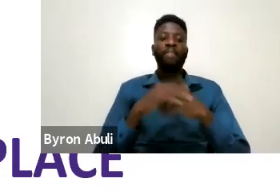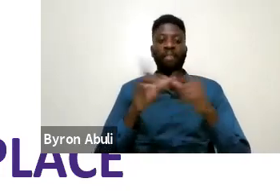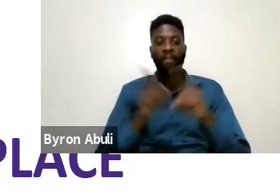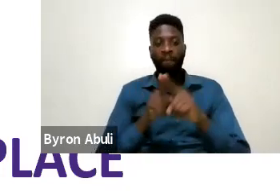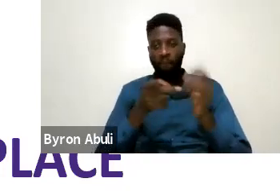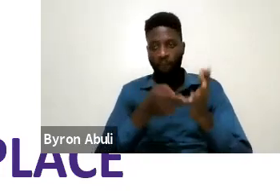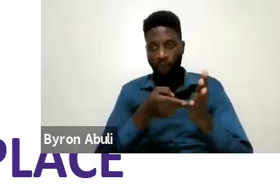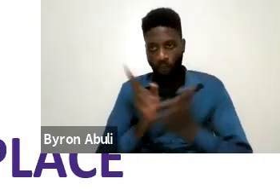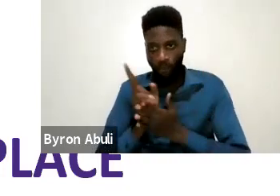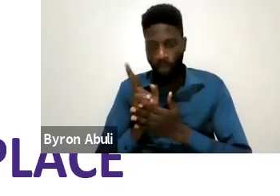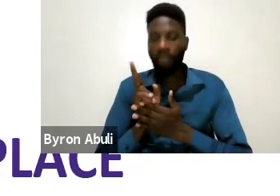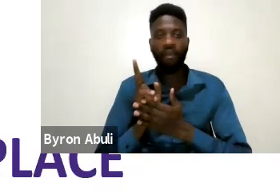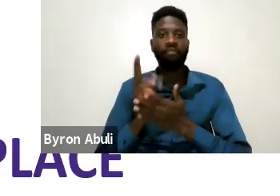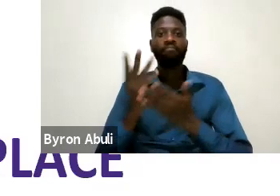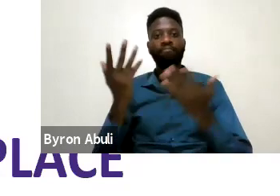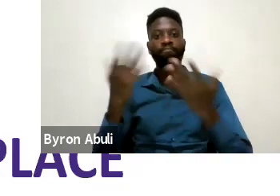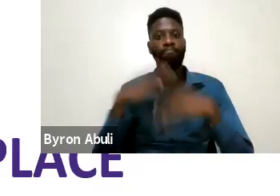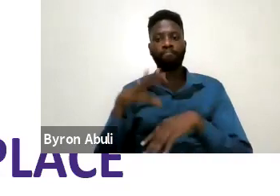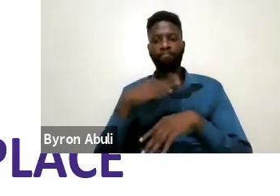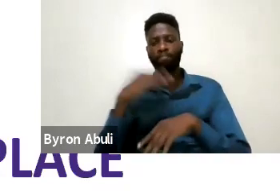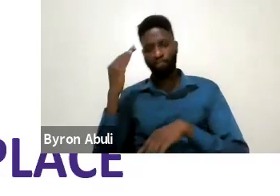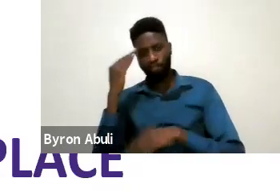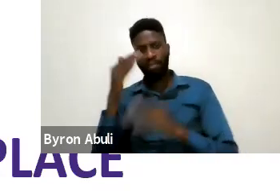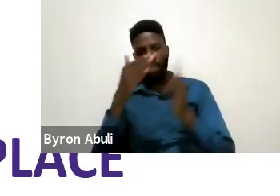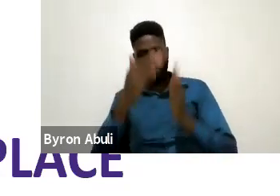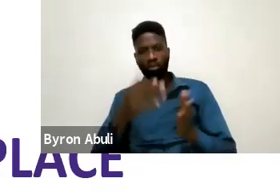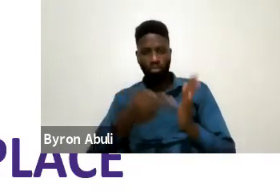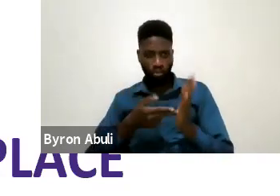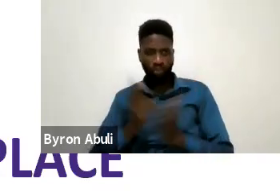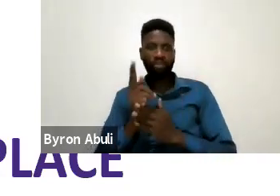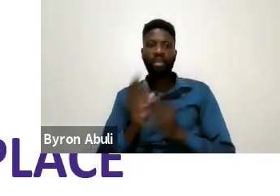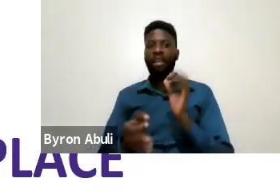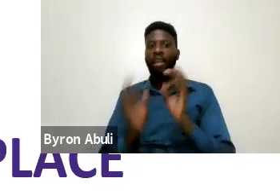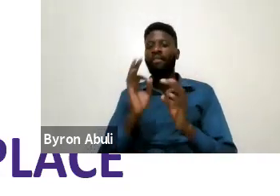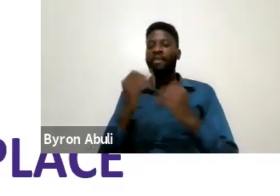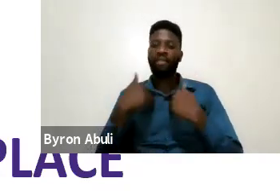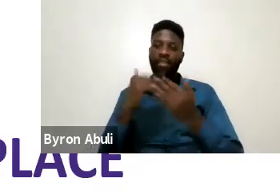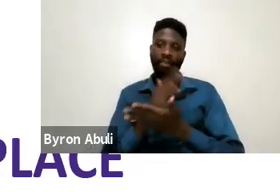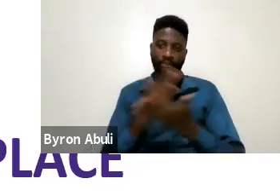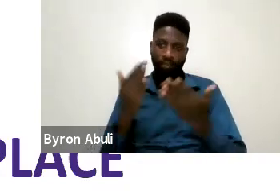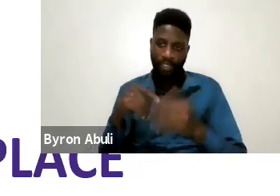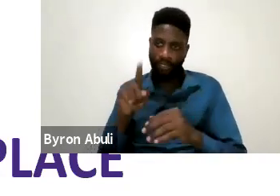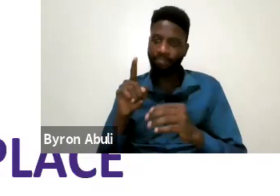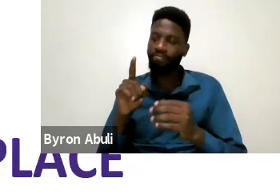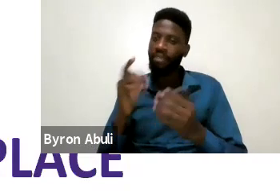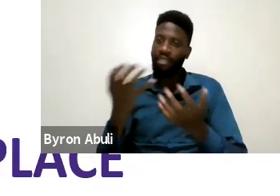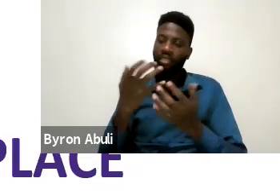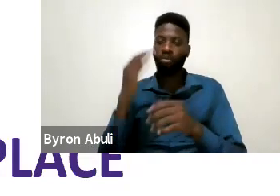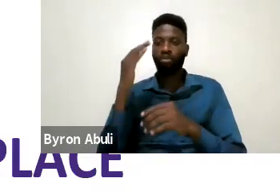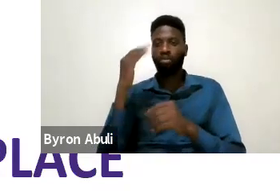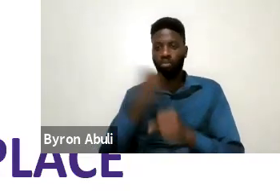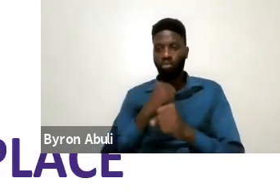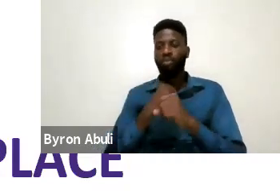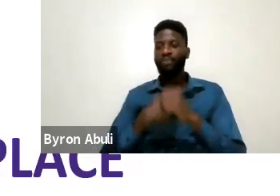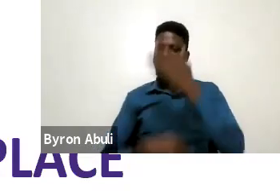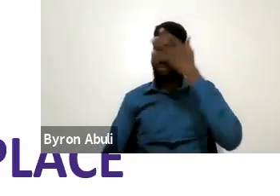you for being honest. If for sure that maybe there was something that you were supposed to do and you forgot about it,